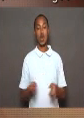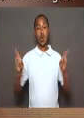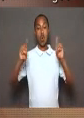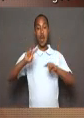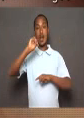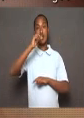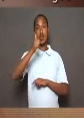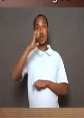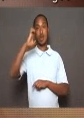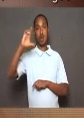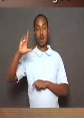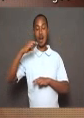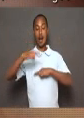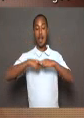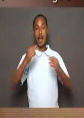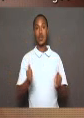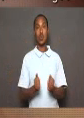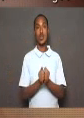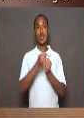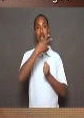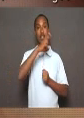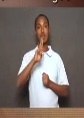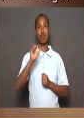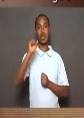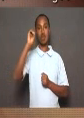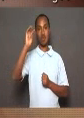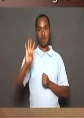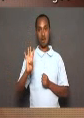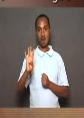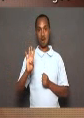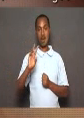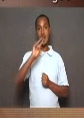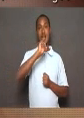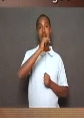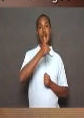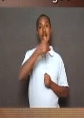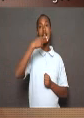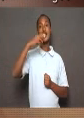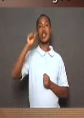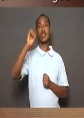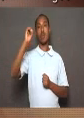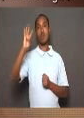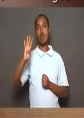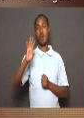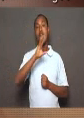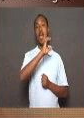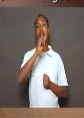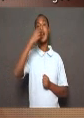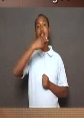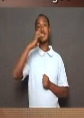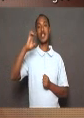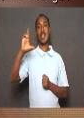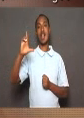When sodium chloride reacts with sulfuric acid, sodium bisulfate